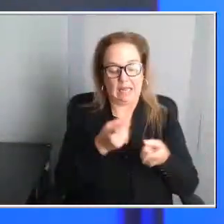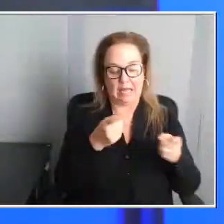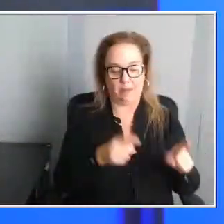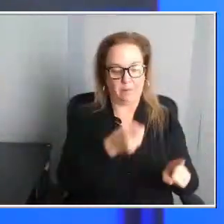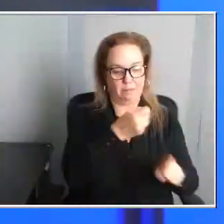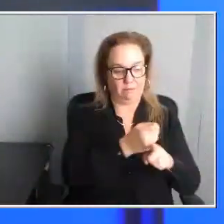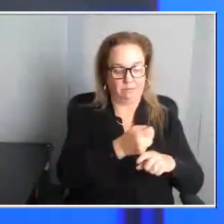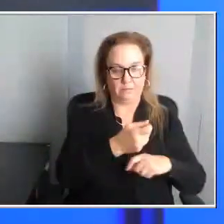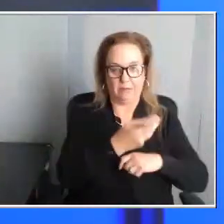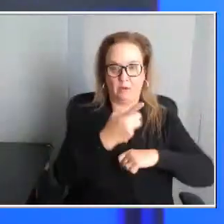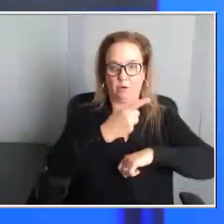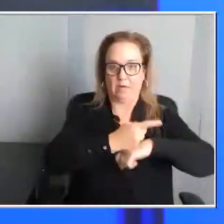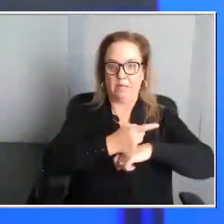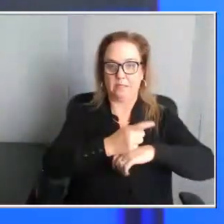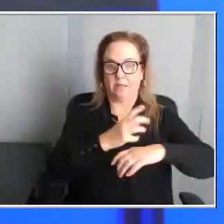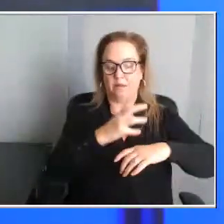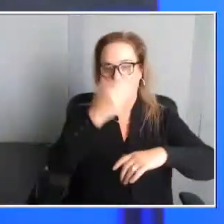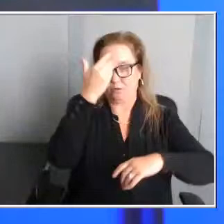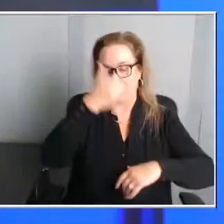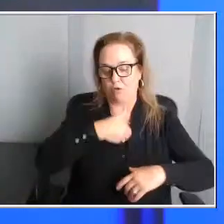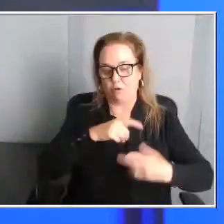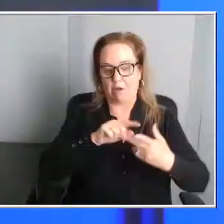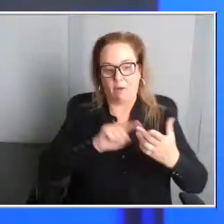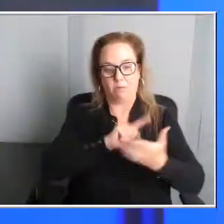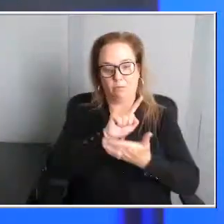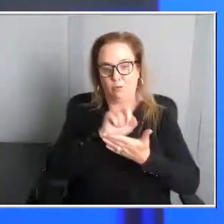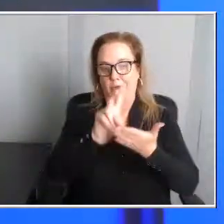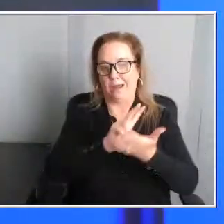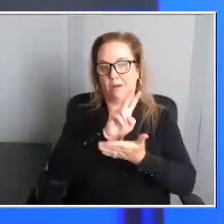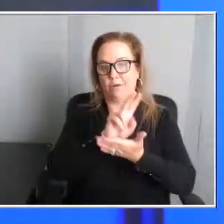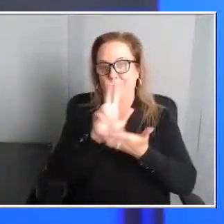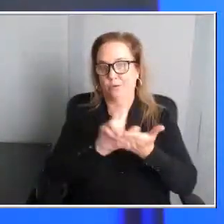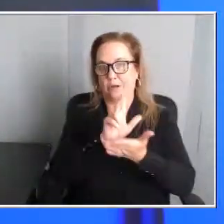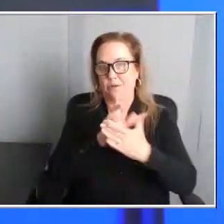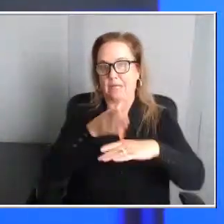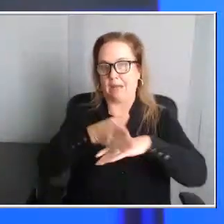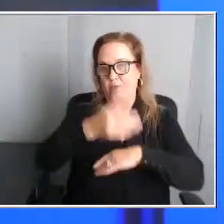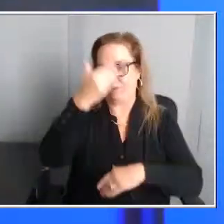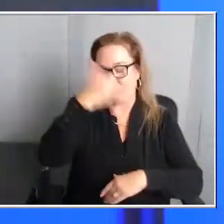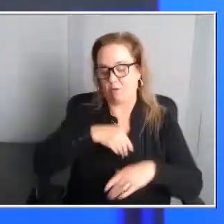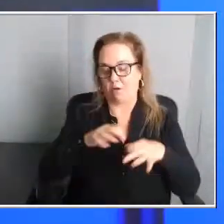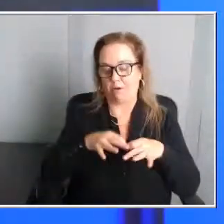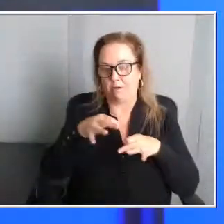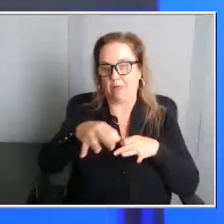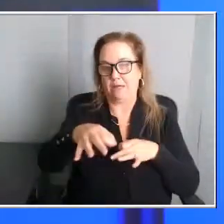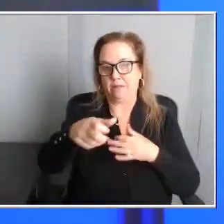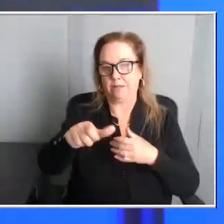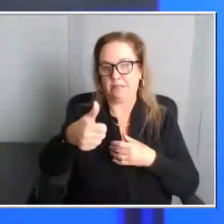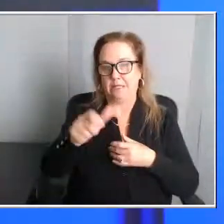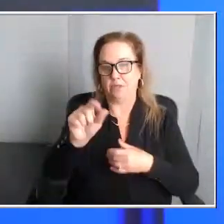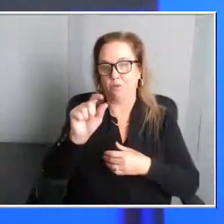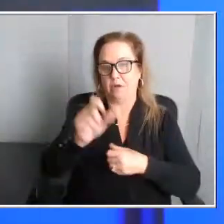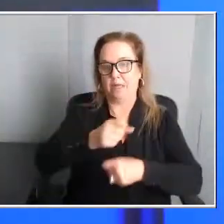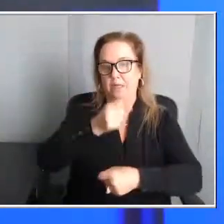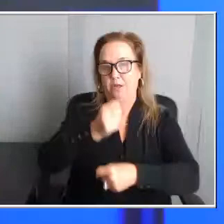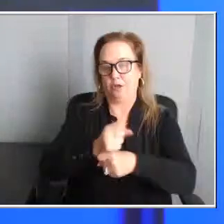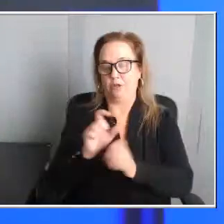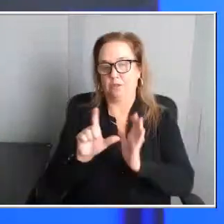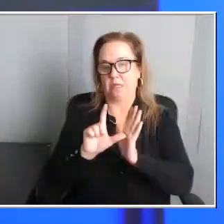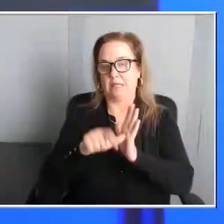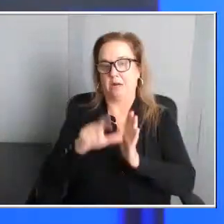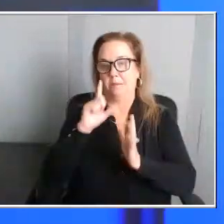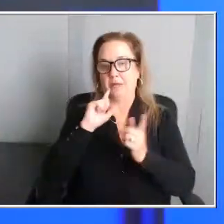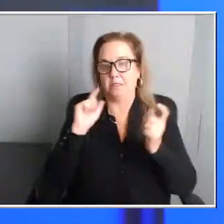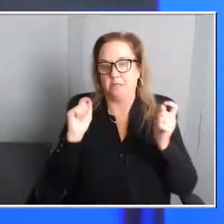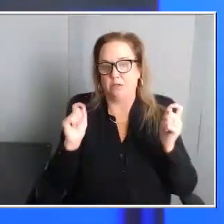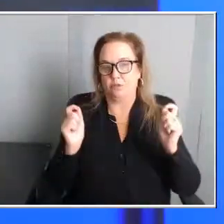days of the stroke, even hours of the stroke, or it can happen delayed, you know, 10, 20 years after the stroke, because those changes